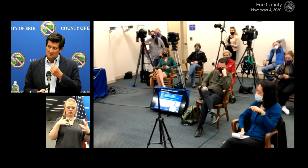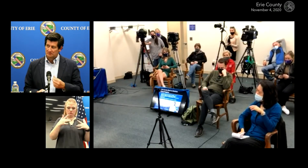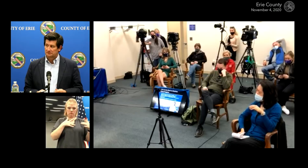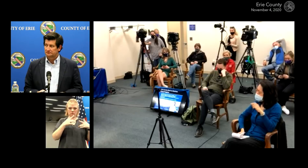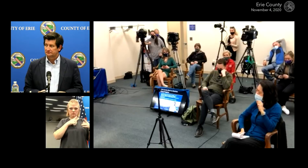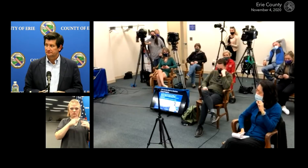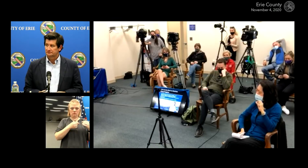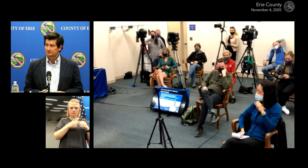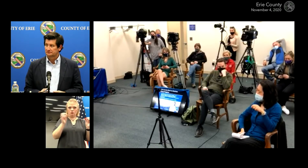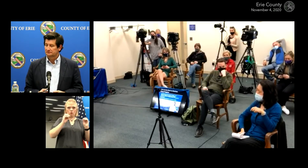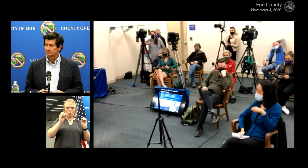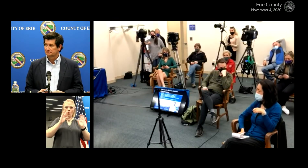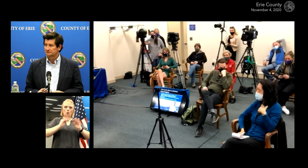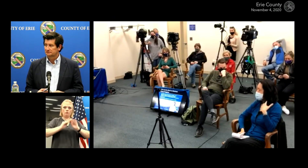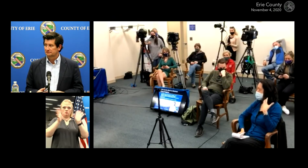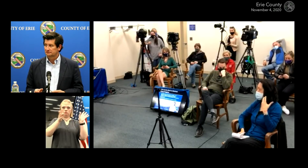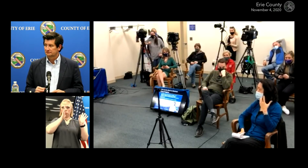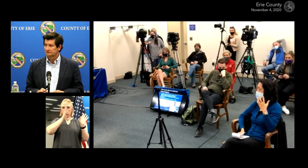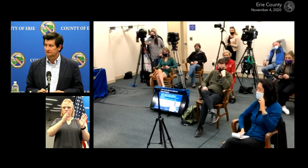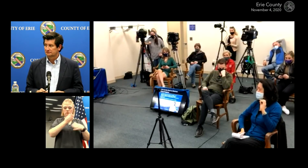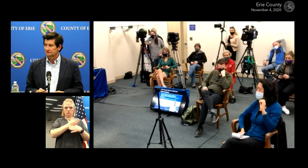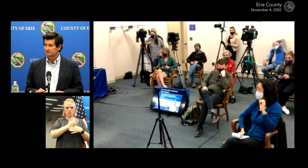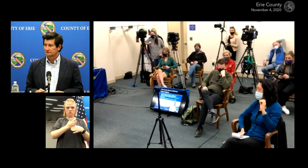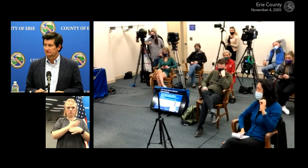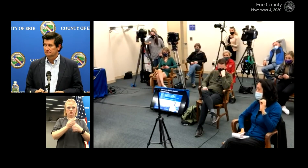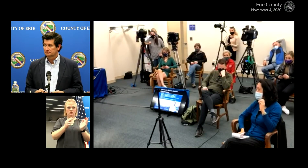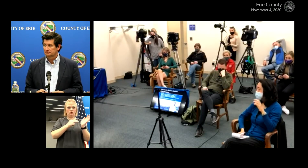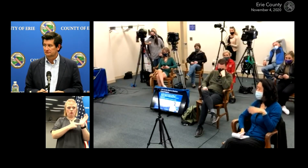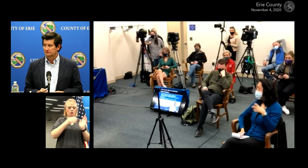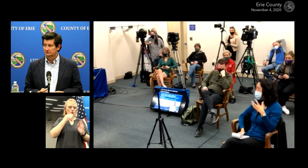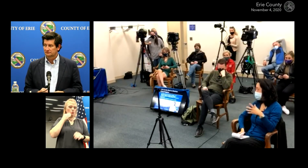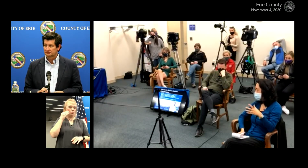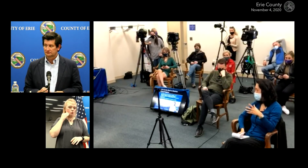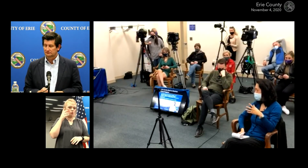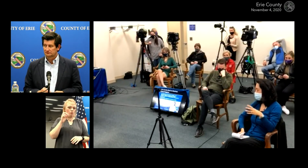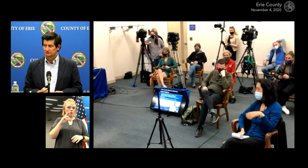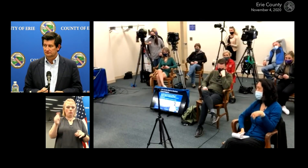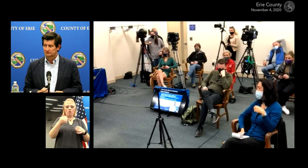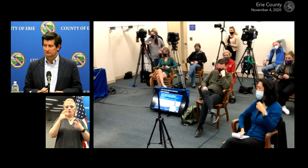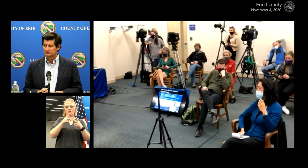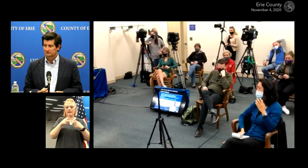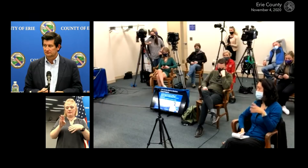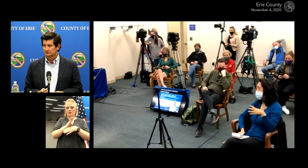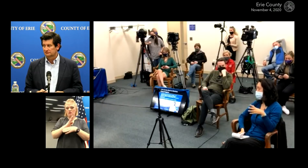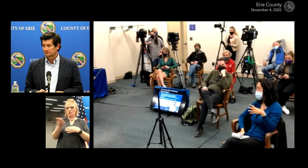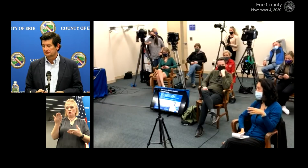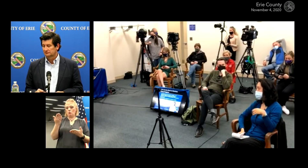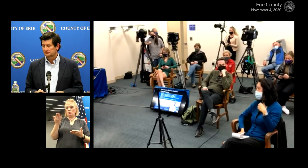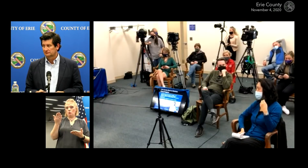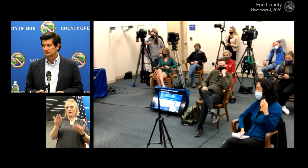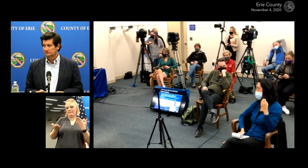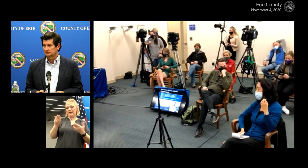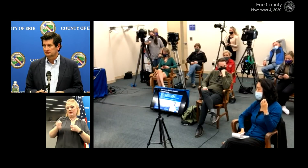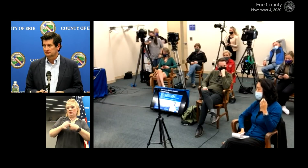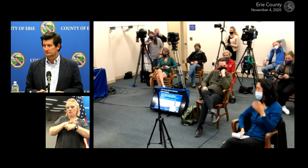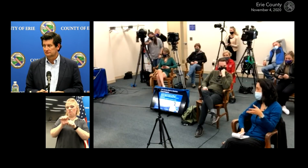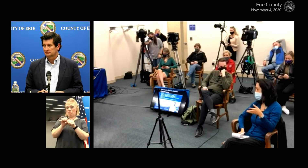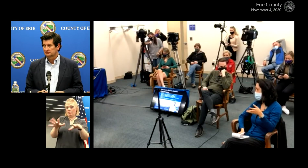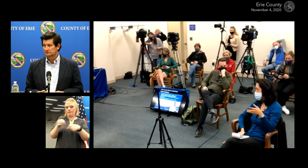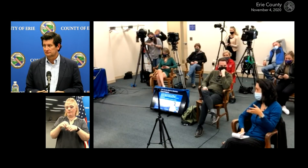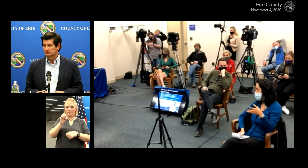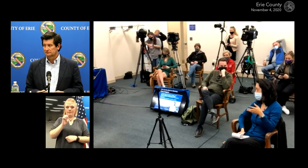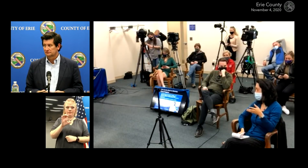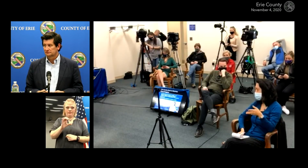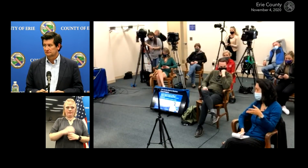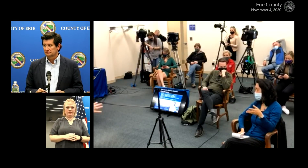lack of transparency regarding the sharing of nursing homes or other places of business where there might be COVID-19 outbreaks in Erie